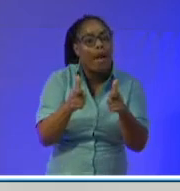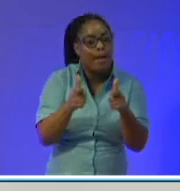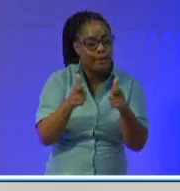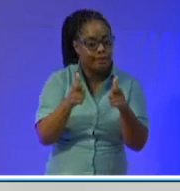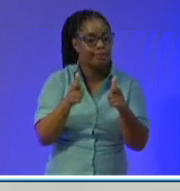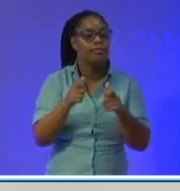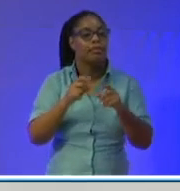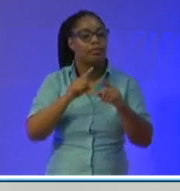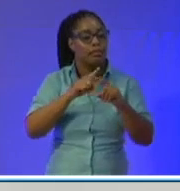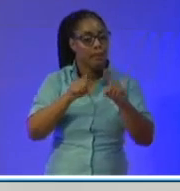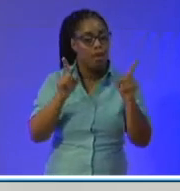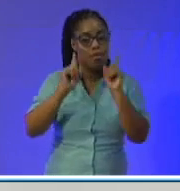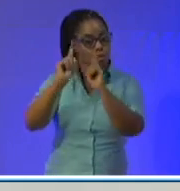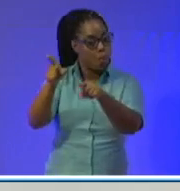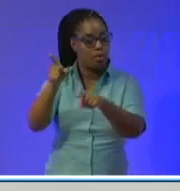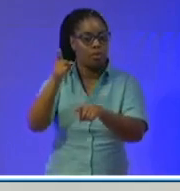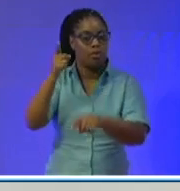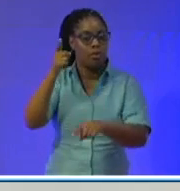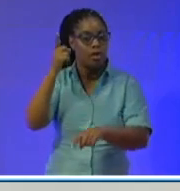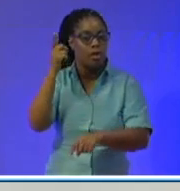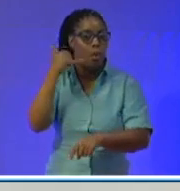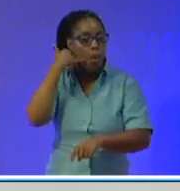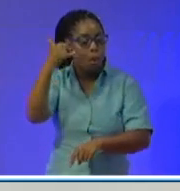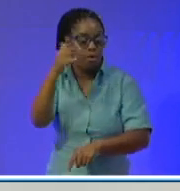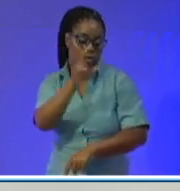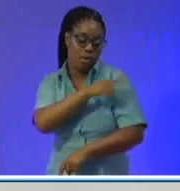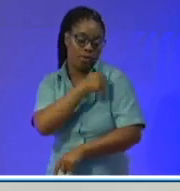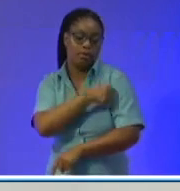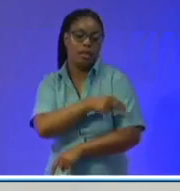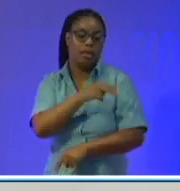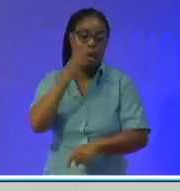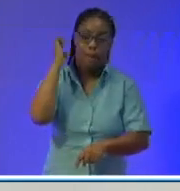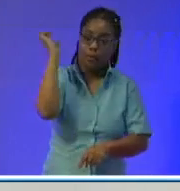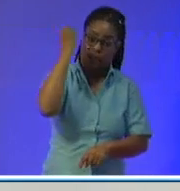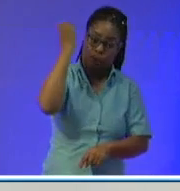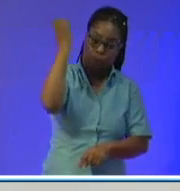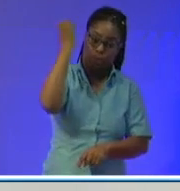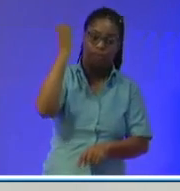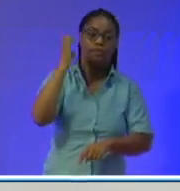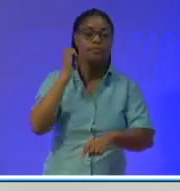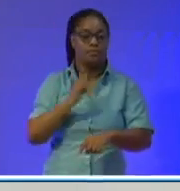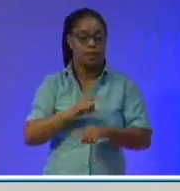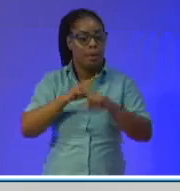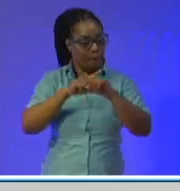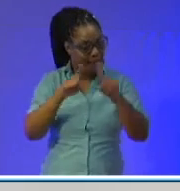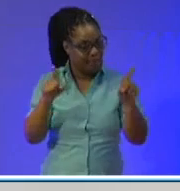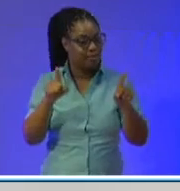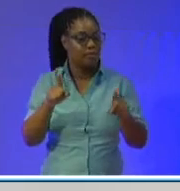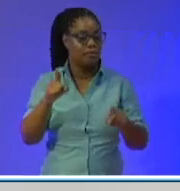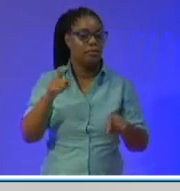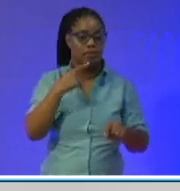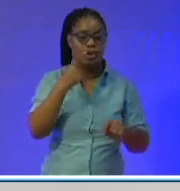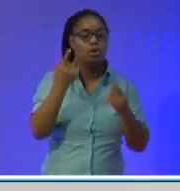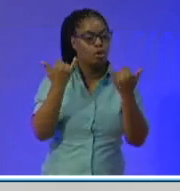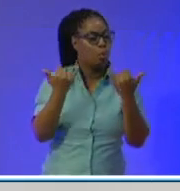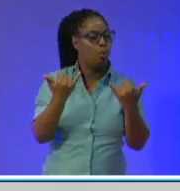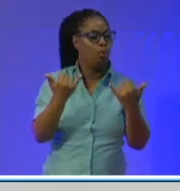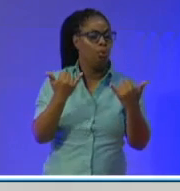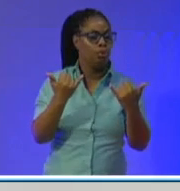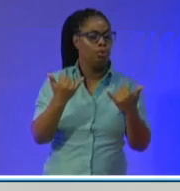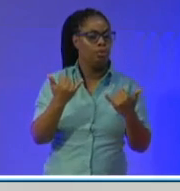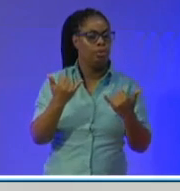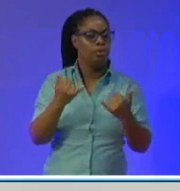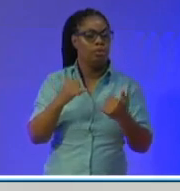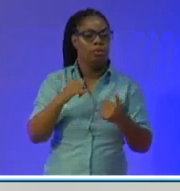their overall level of well-being, should flag that with the individuals following them up, and be